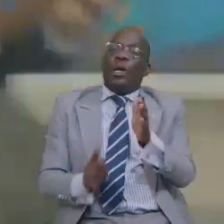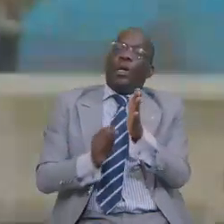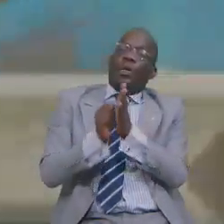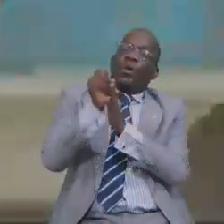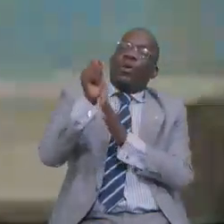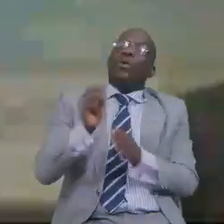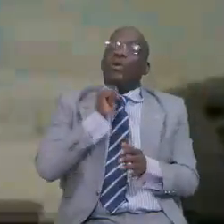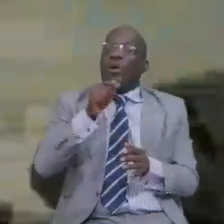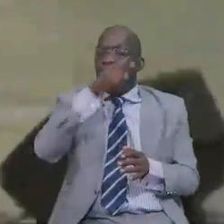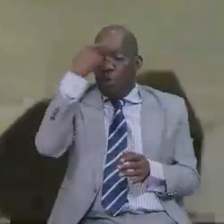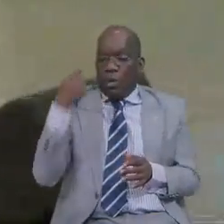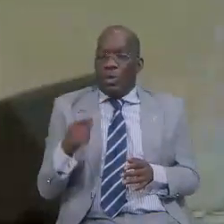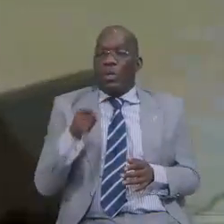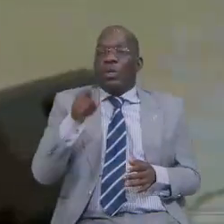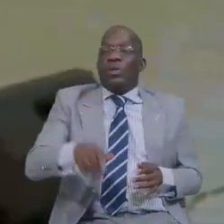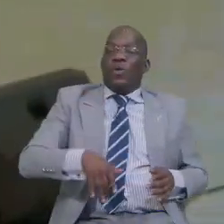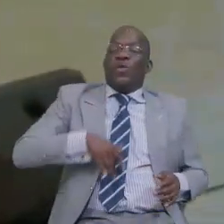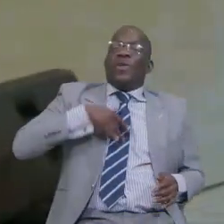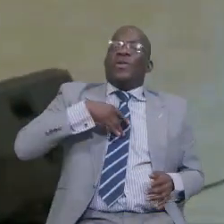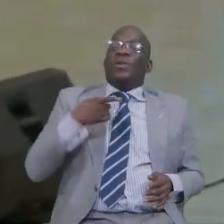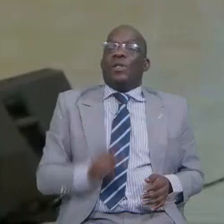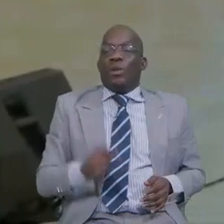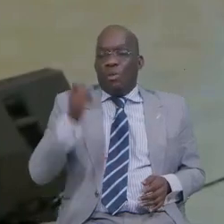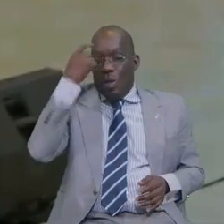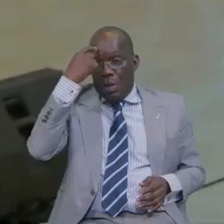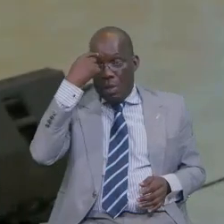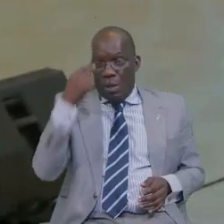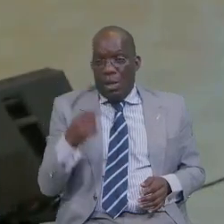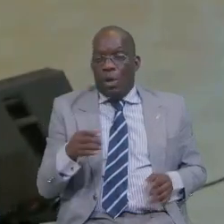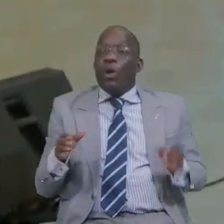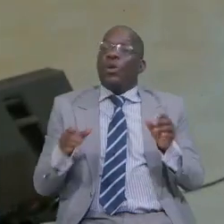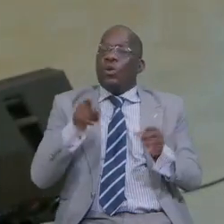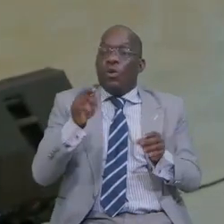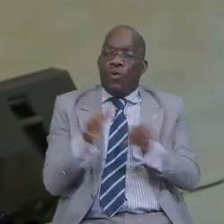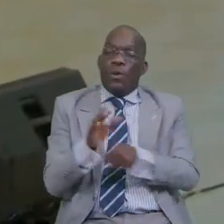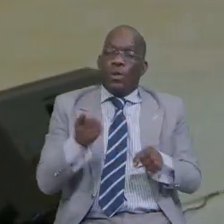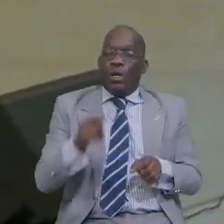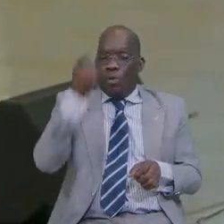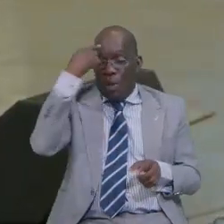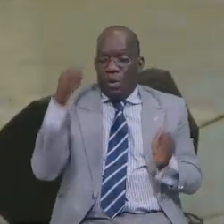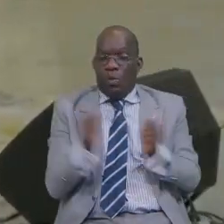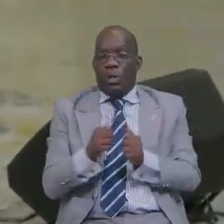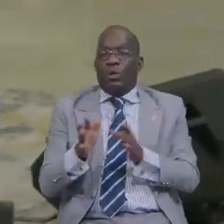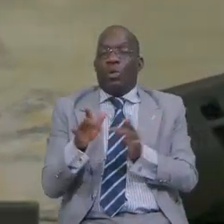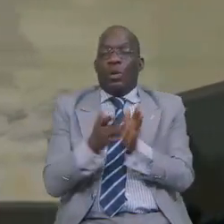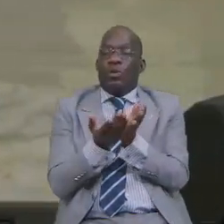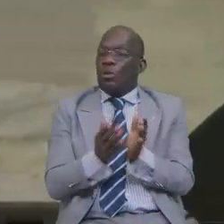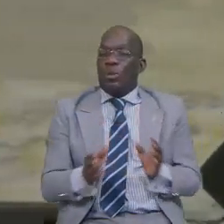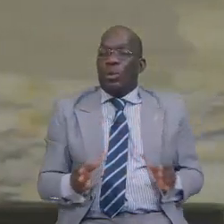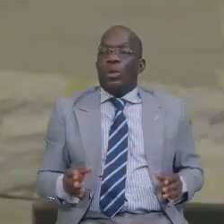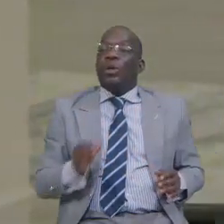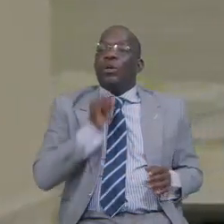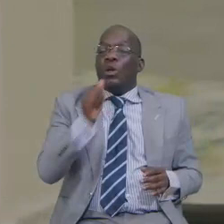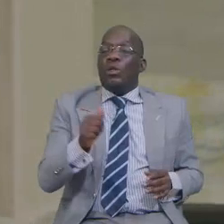he fills his mind with theology, not because he's called by a